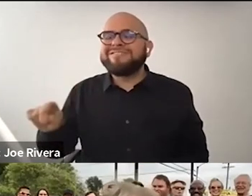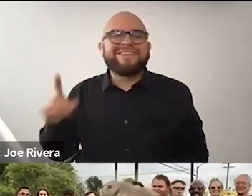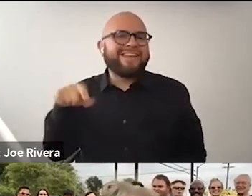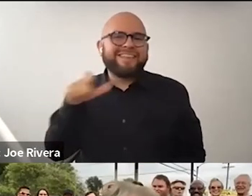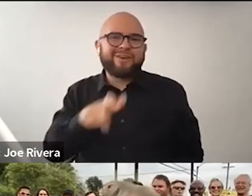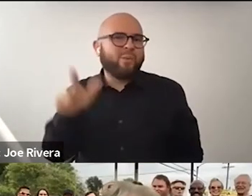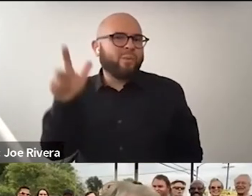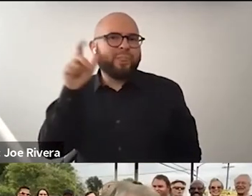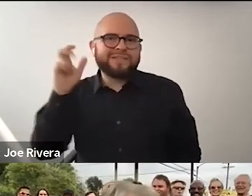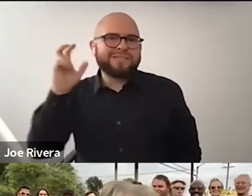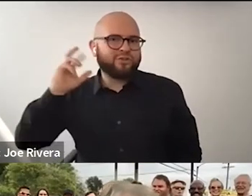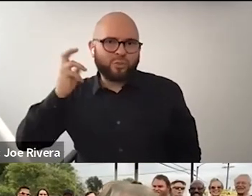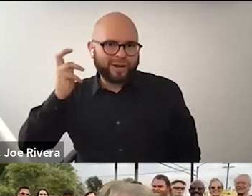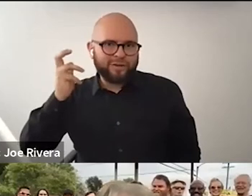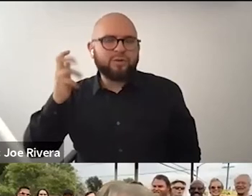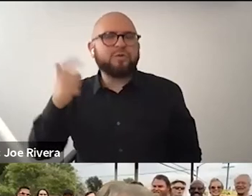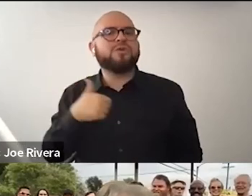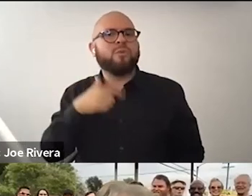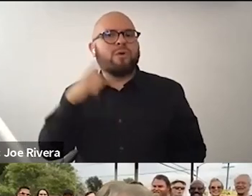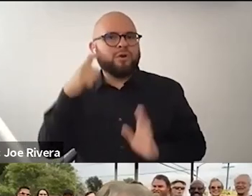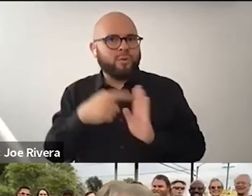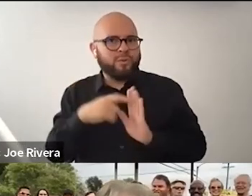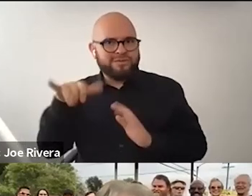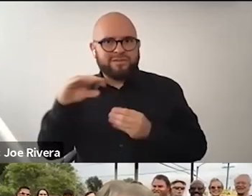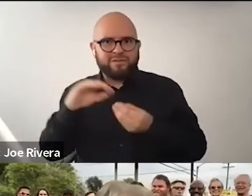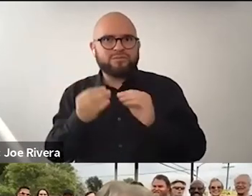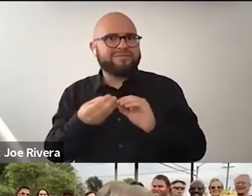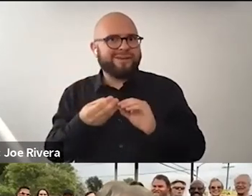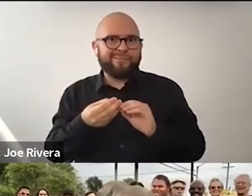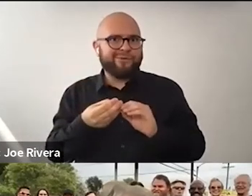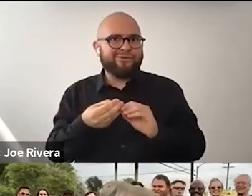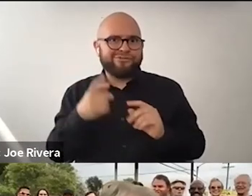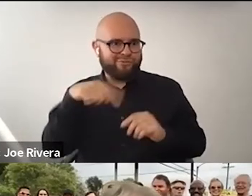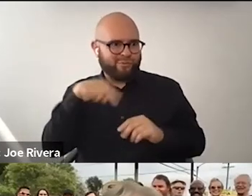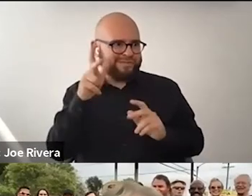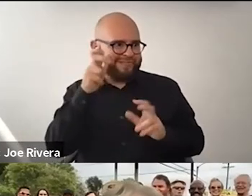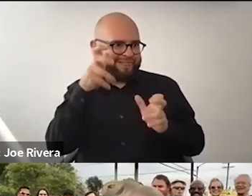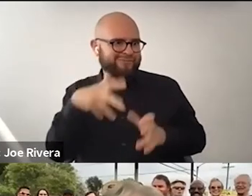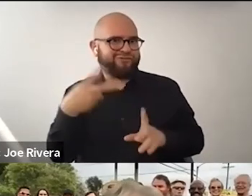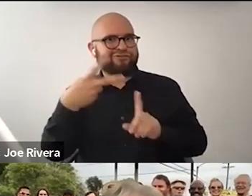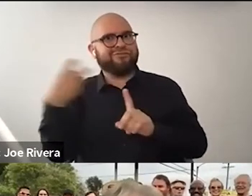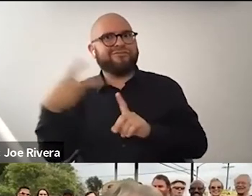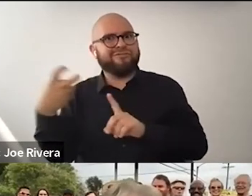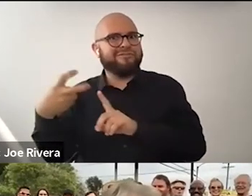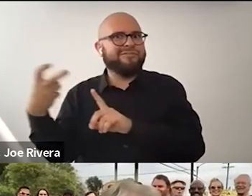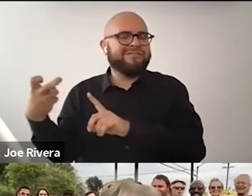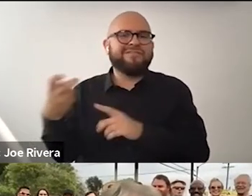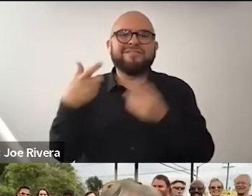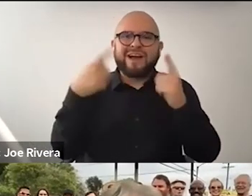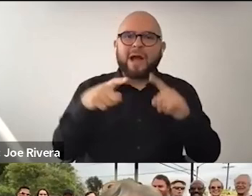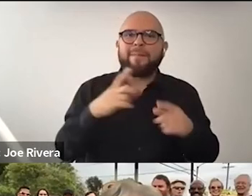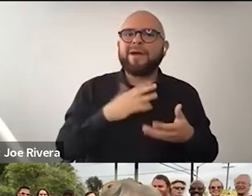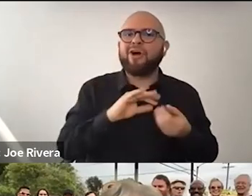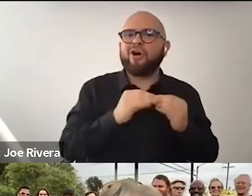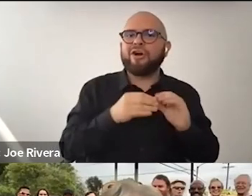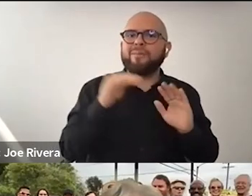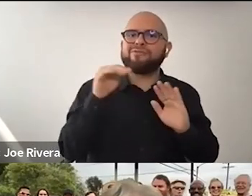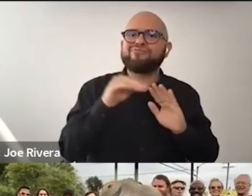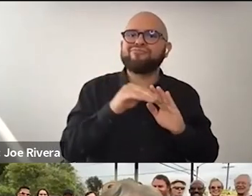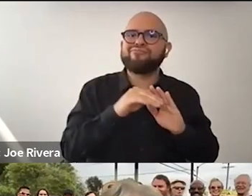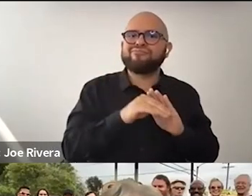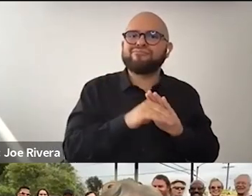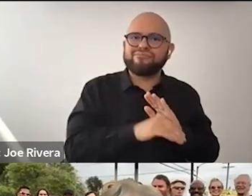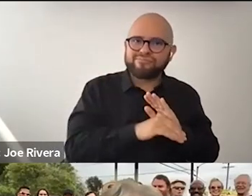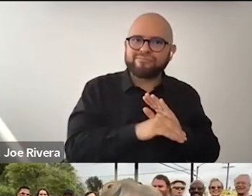ratings are going down. As we all know, our Nielsen ratings, you know, it used to be in radio,